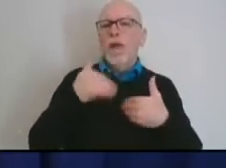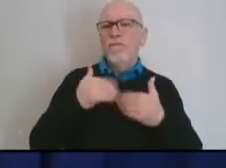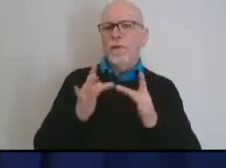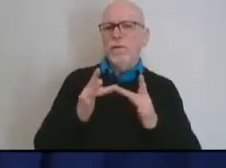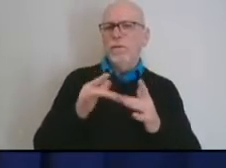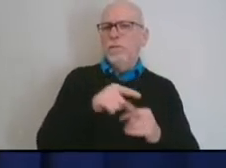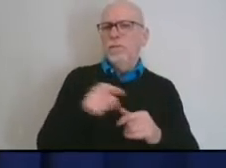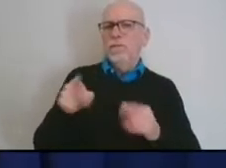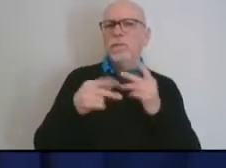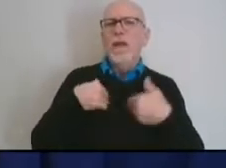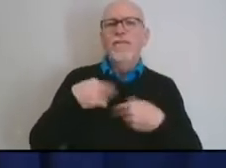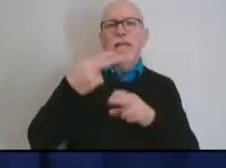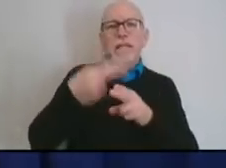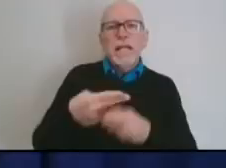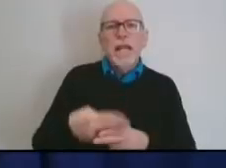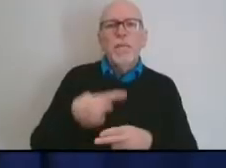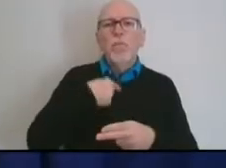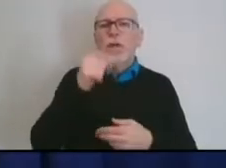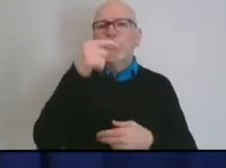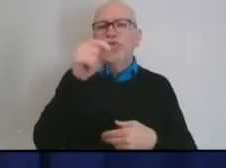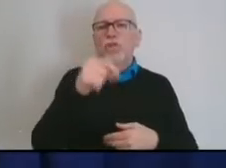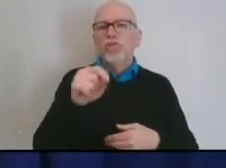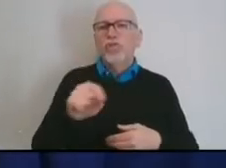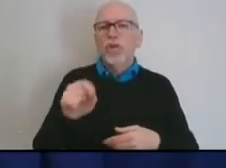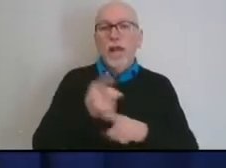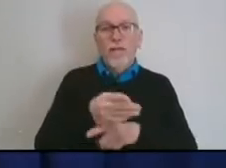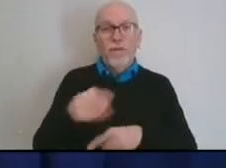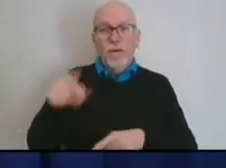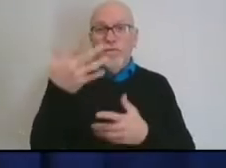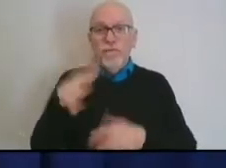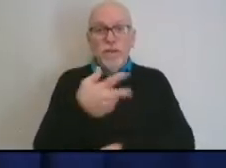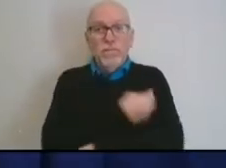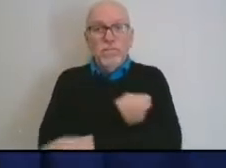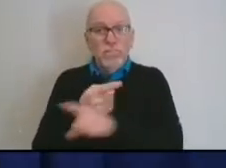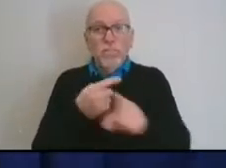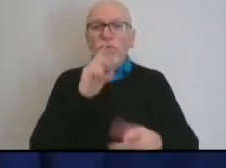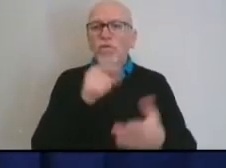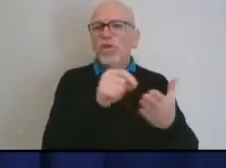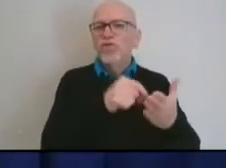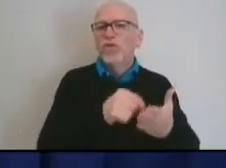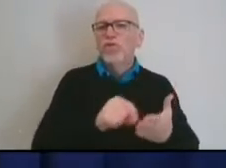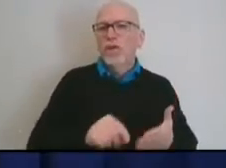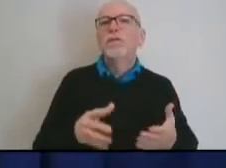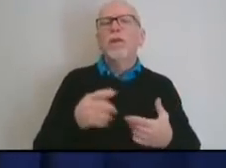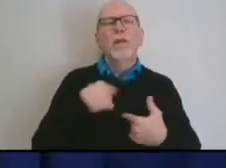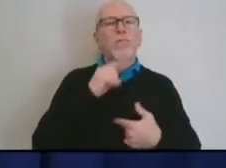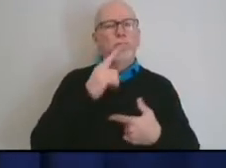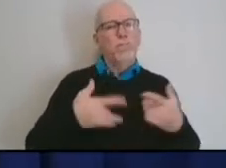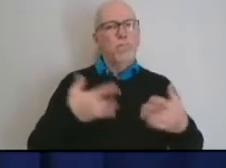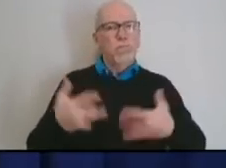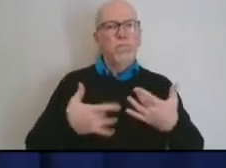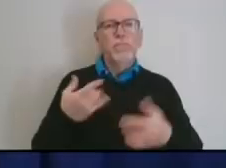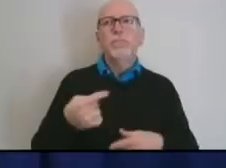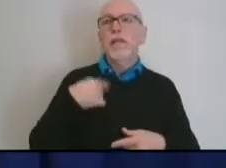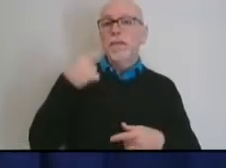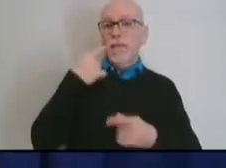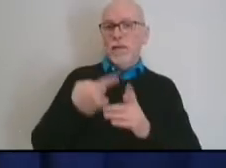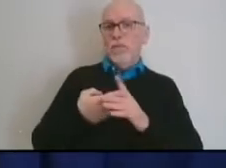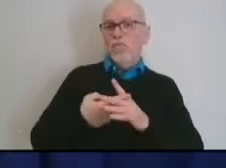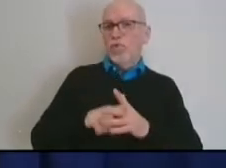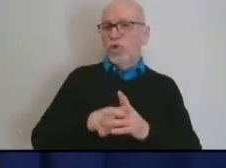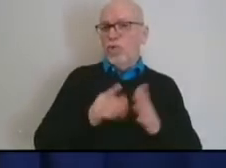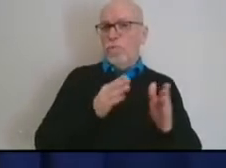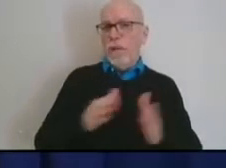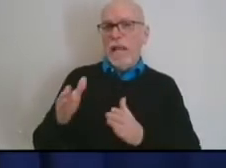these names and kind of check off as we get each of these individuals done. So I'm very excited about it. I think the original plan was to go